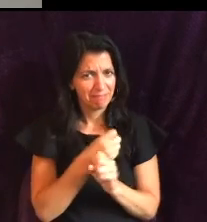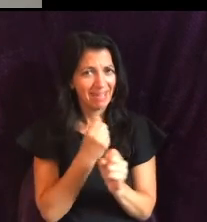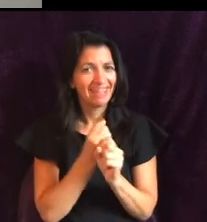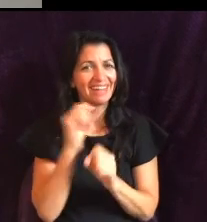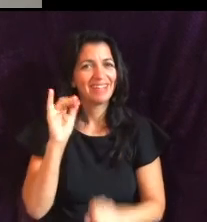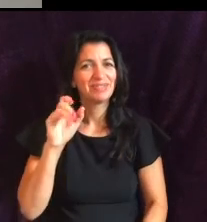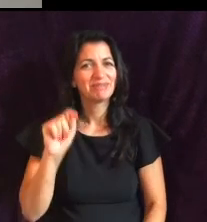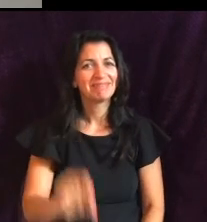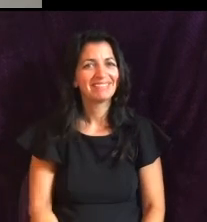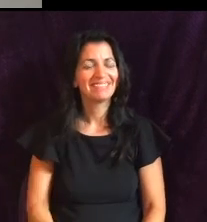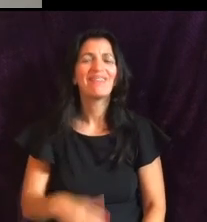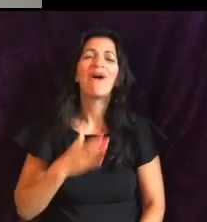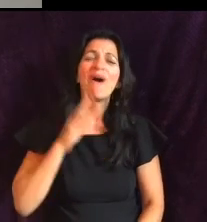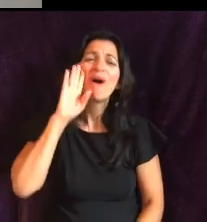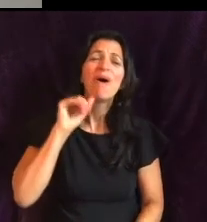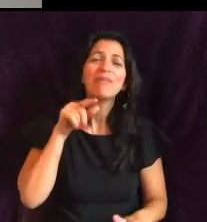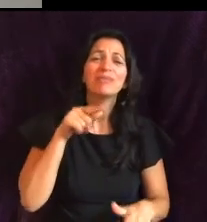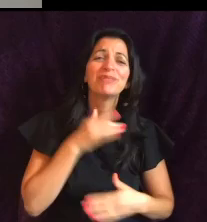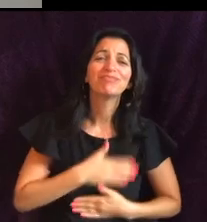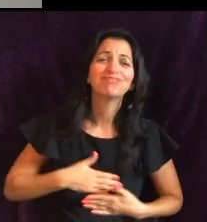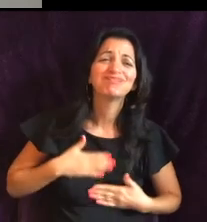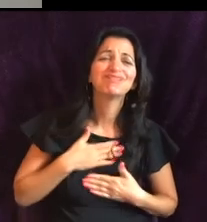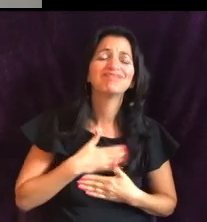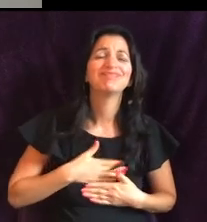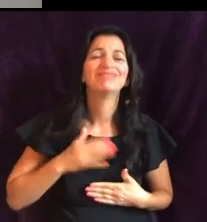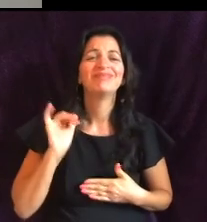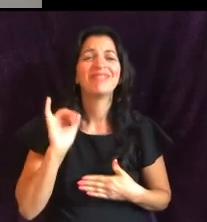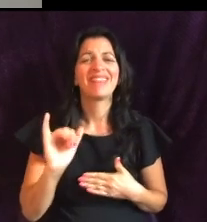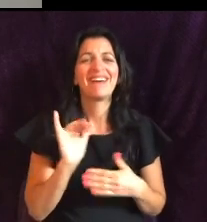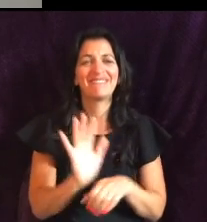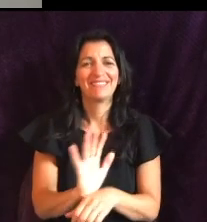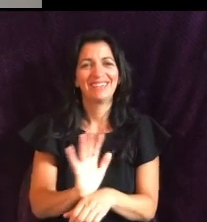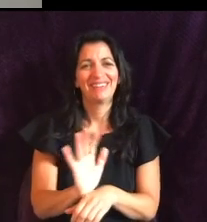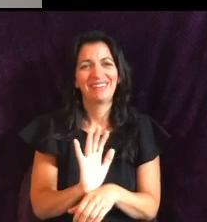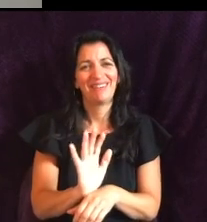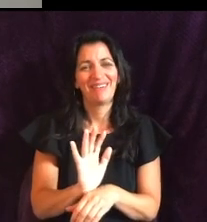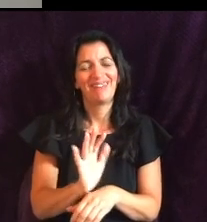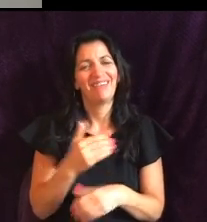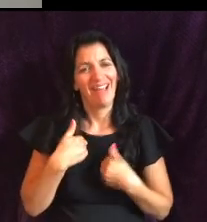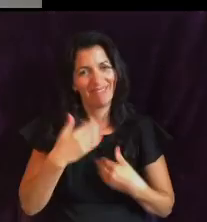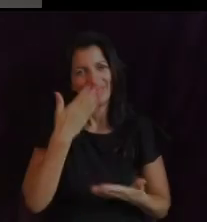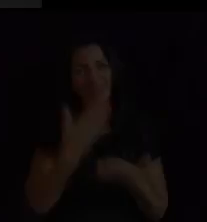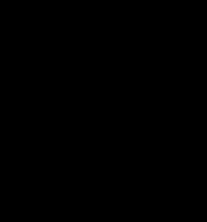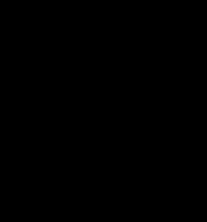Hope you enjoyed this short video. Have a good time. Peace.